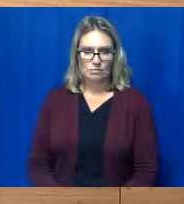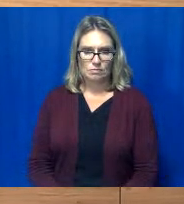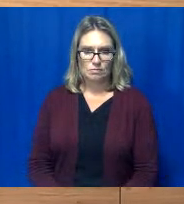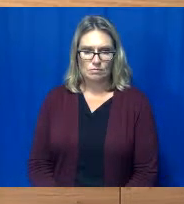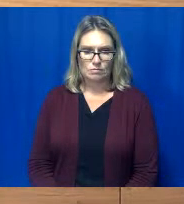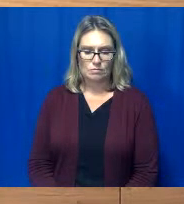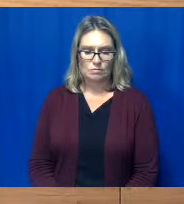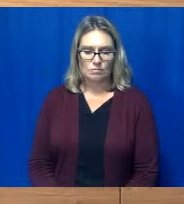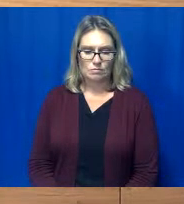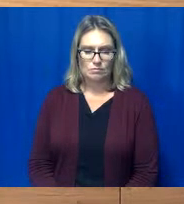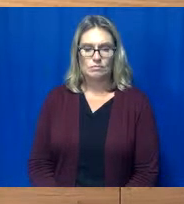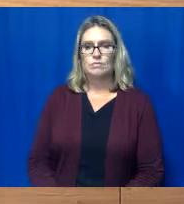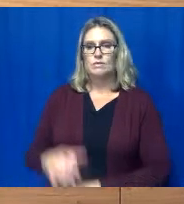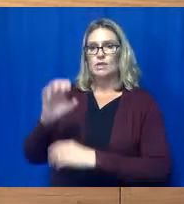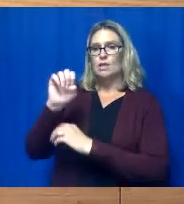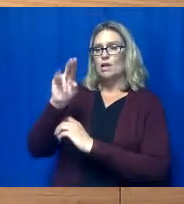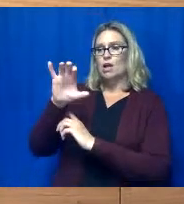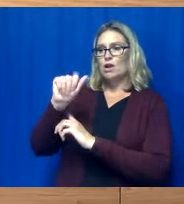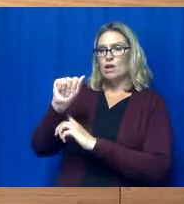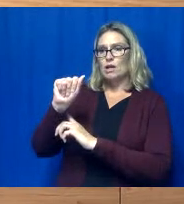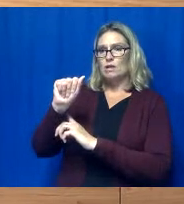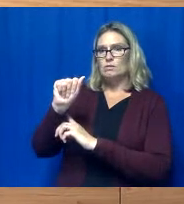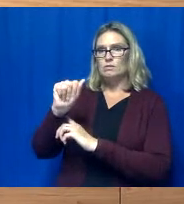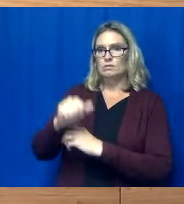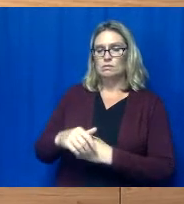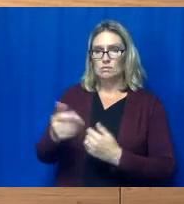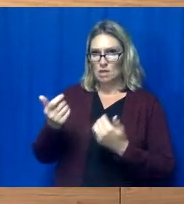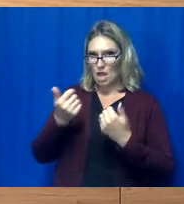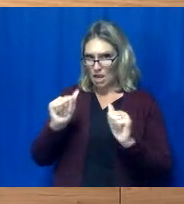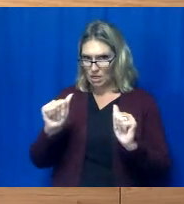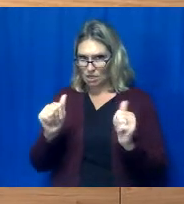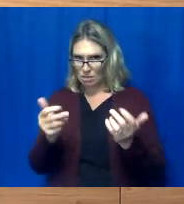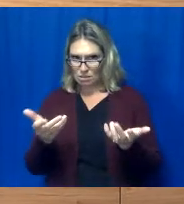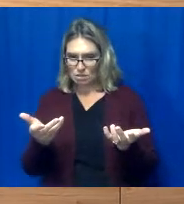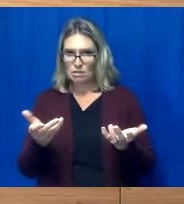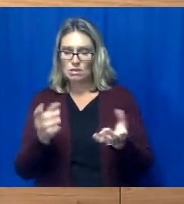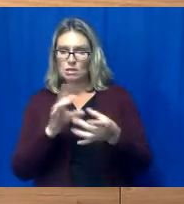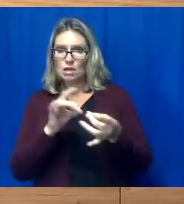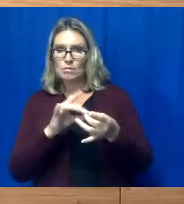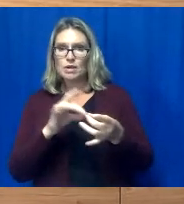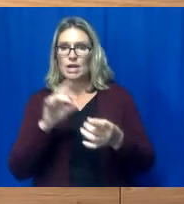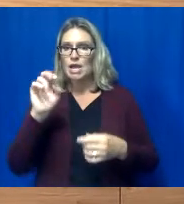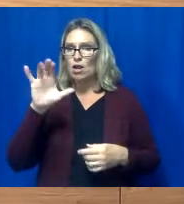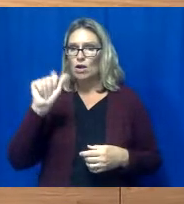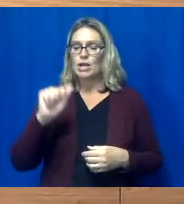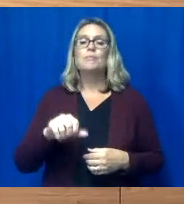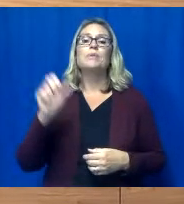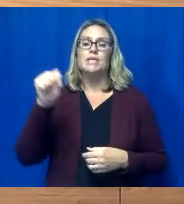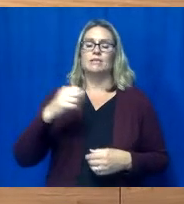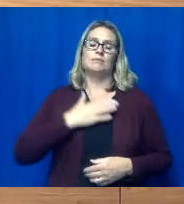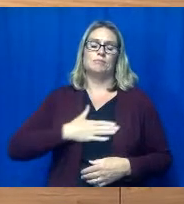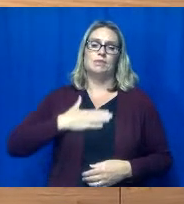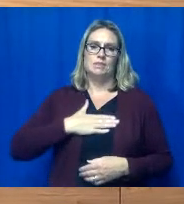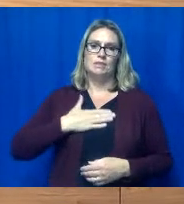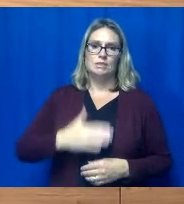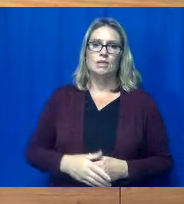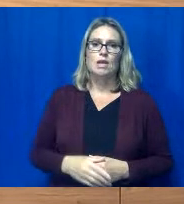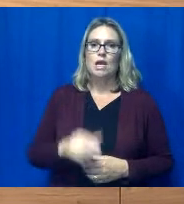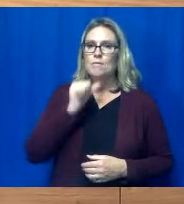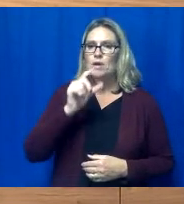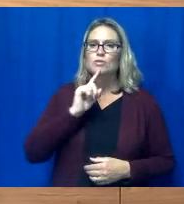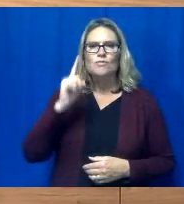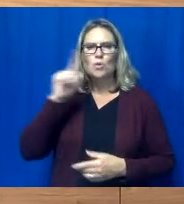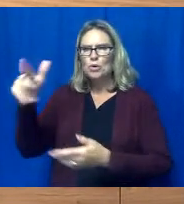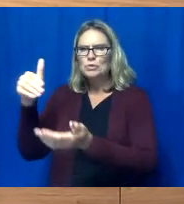Erica Butler, do you have a question for the technical briefing? Yes, please. I'm not sure if it's for Dr. Dow or